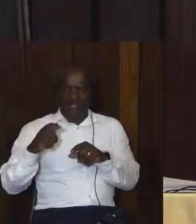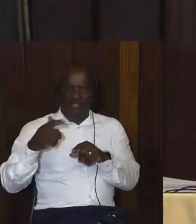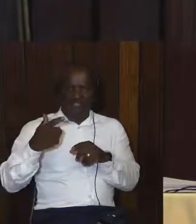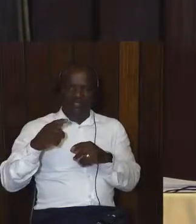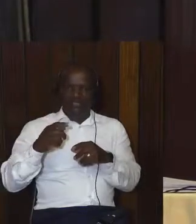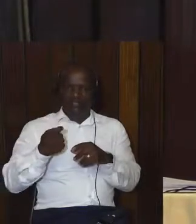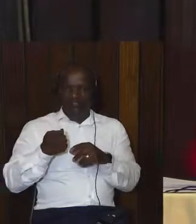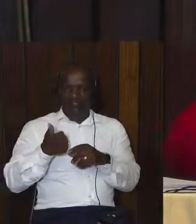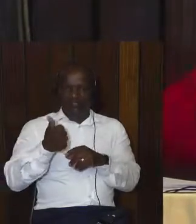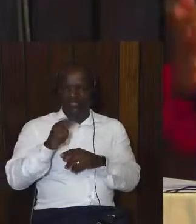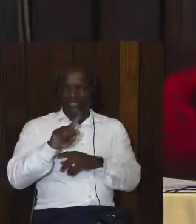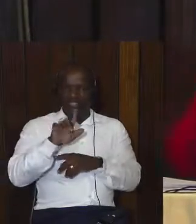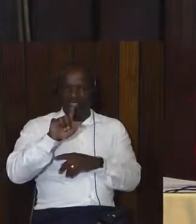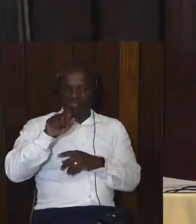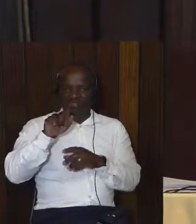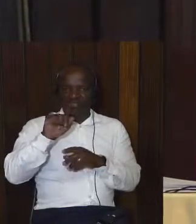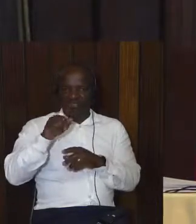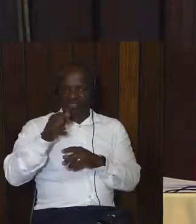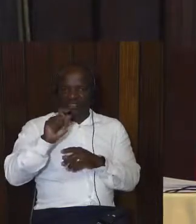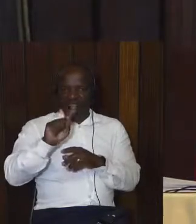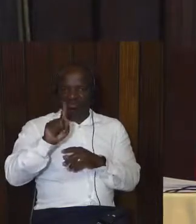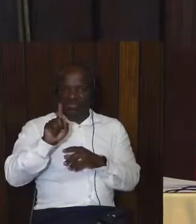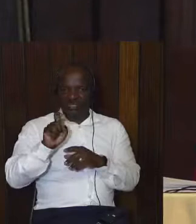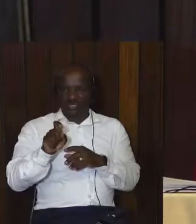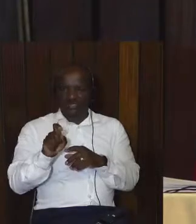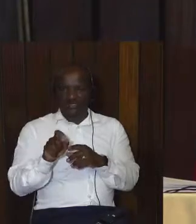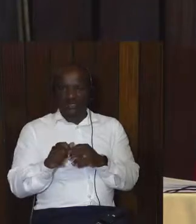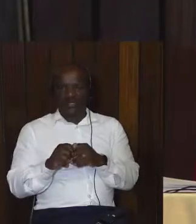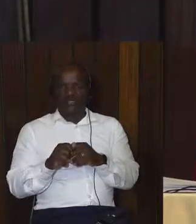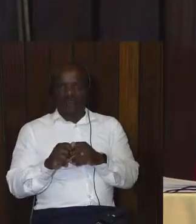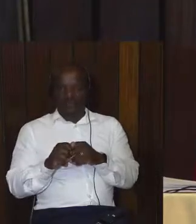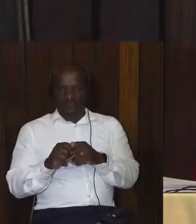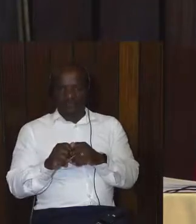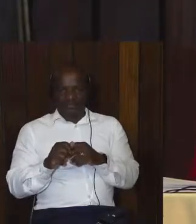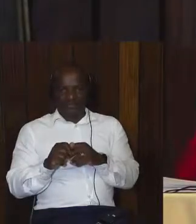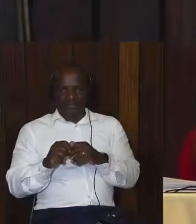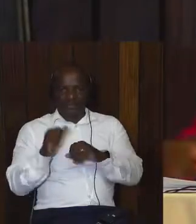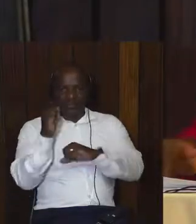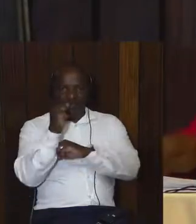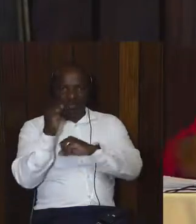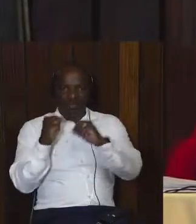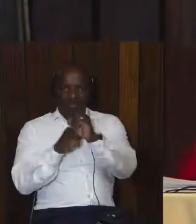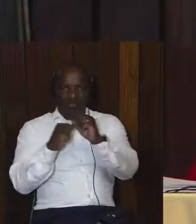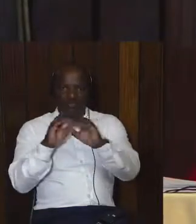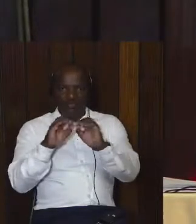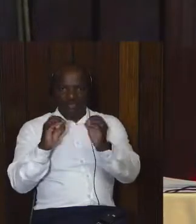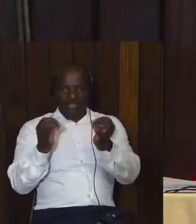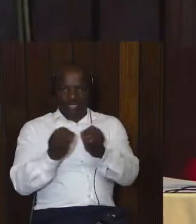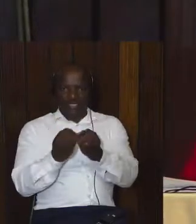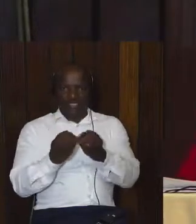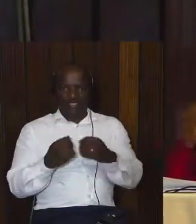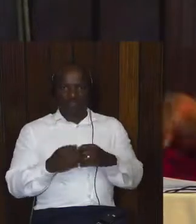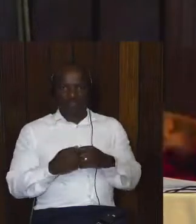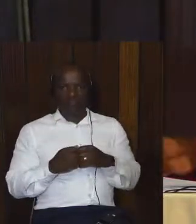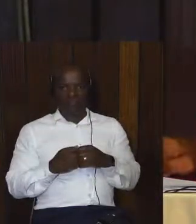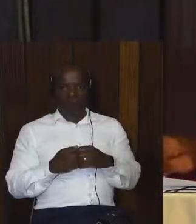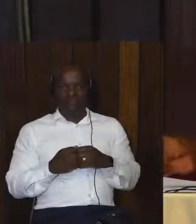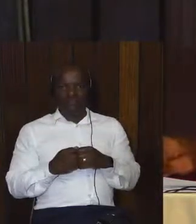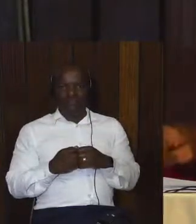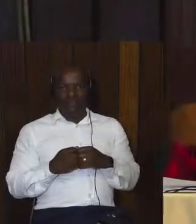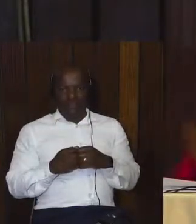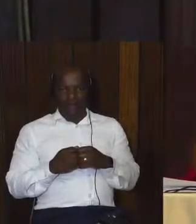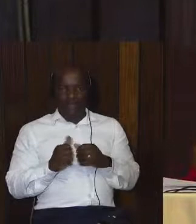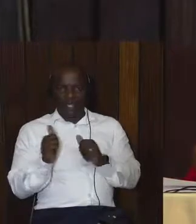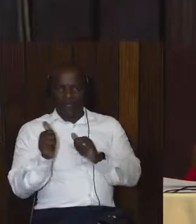Now, the polls have been moved again in terms of organizational structure. What bearing does it have in terms of our